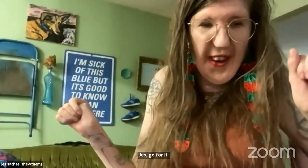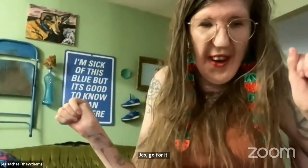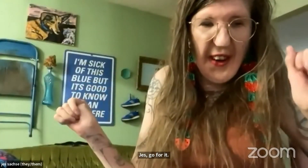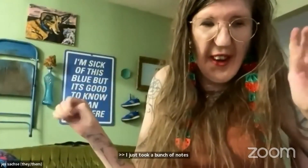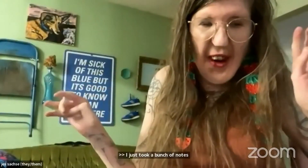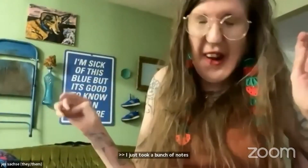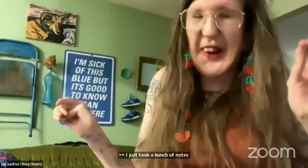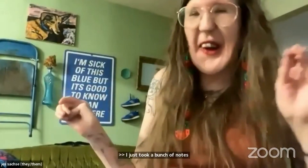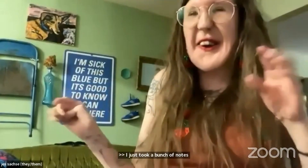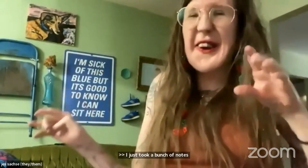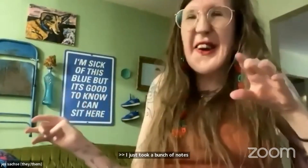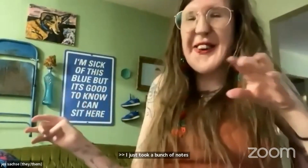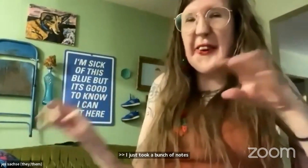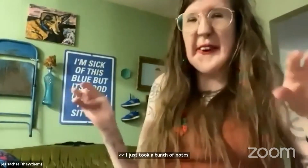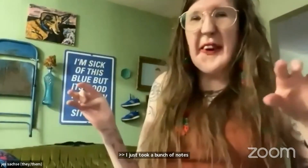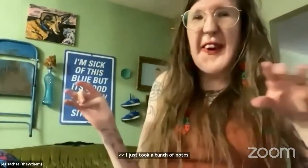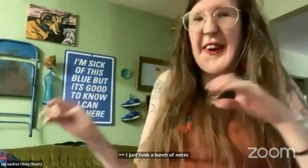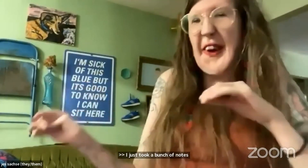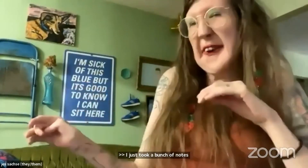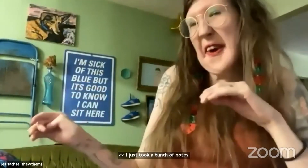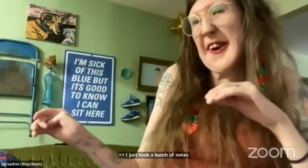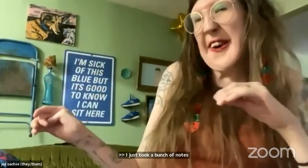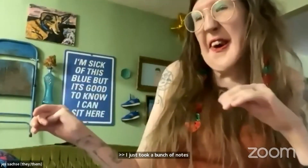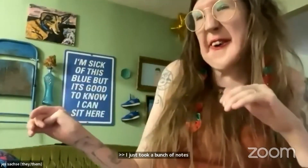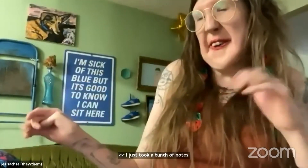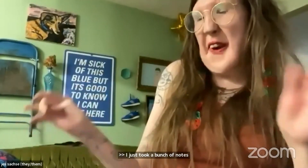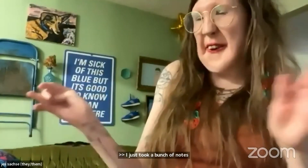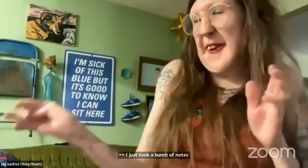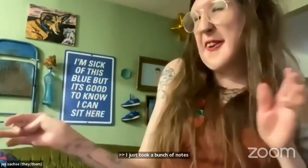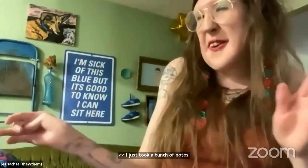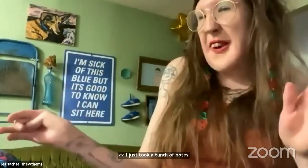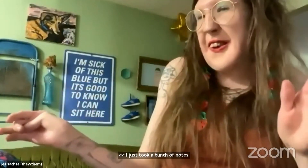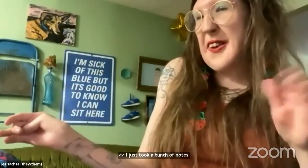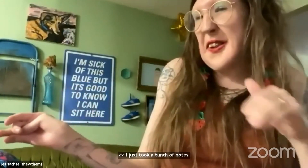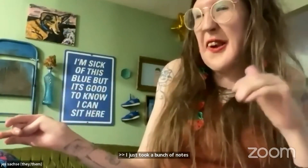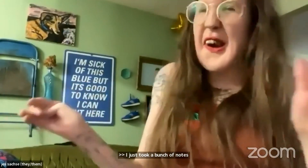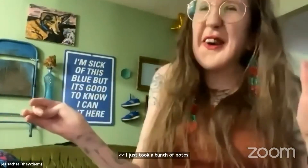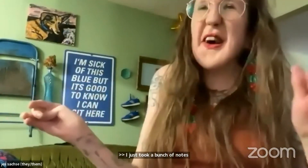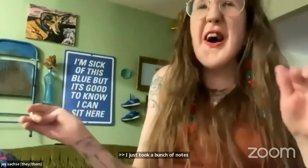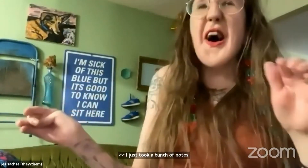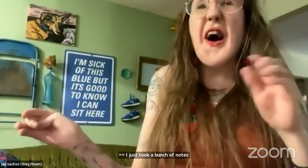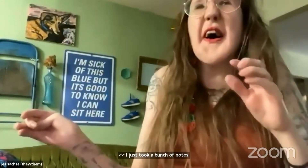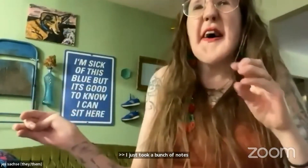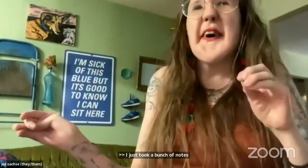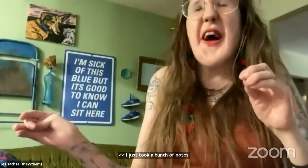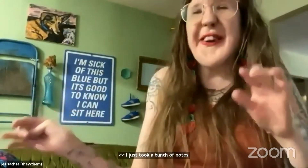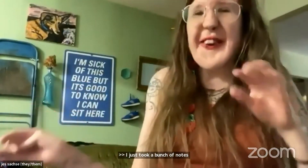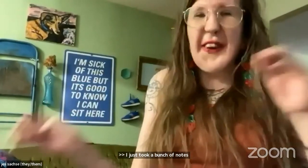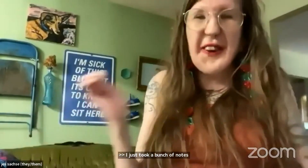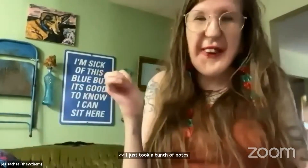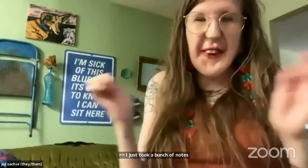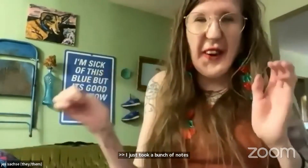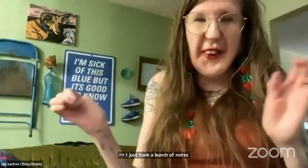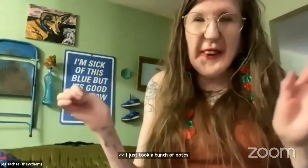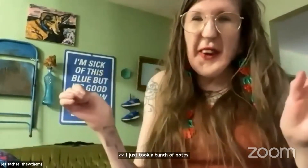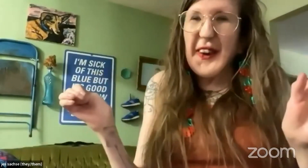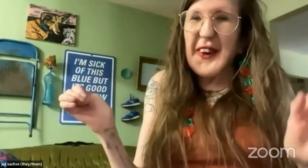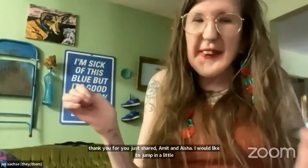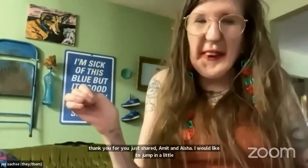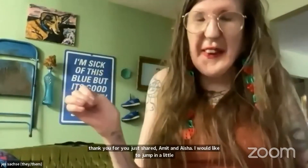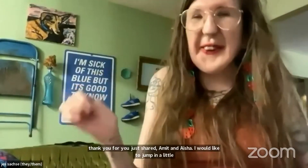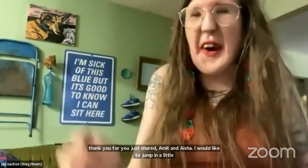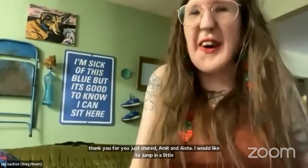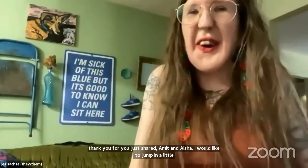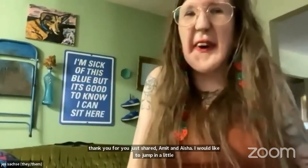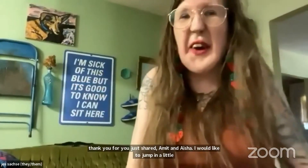Amit. I'd like to like jump in a little bit of what both of you just shared, as the other Torontonian